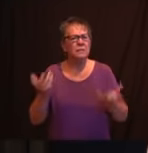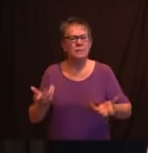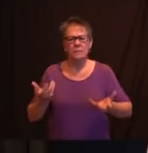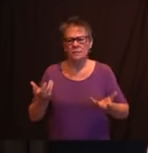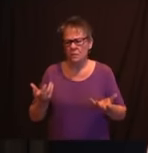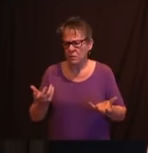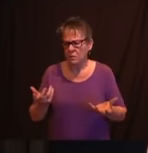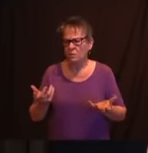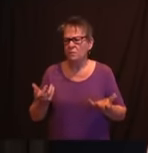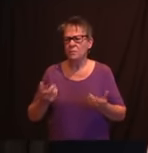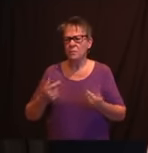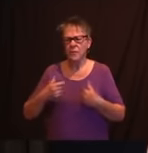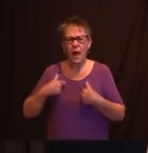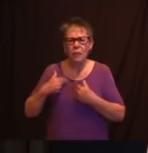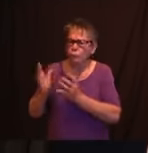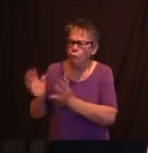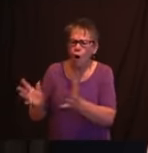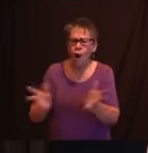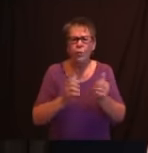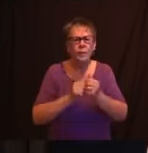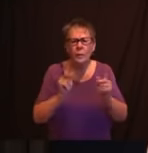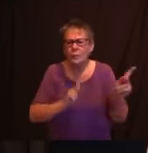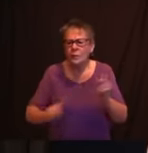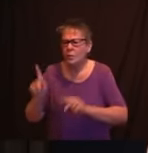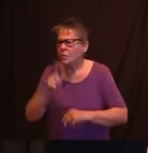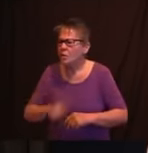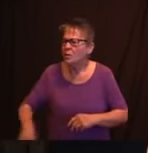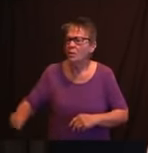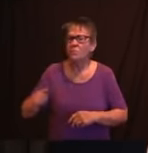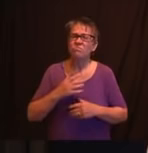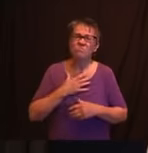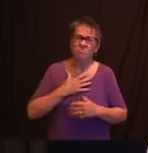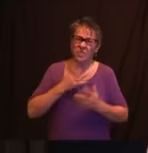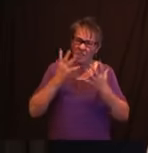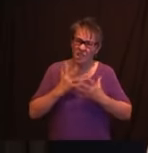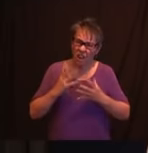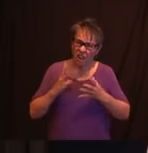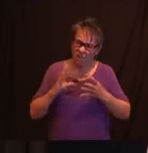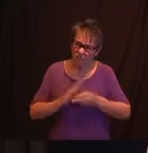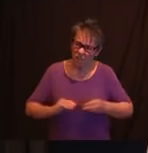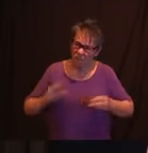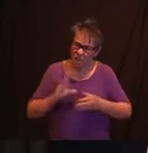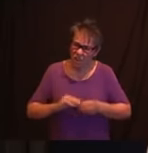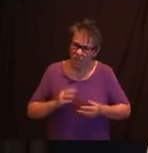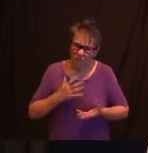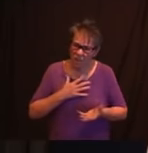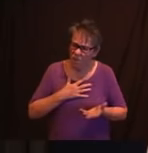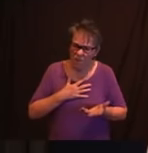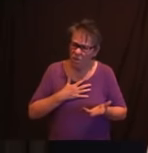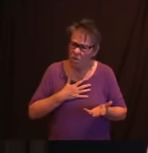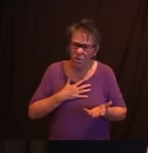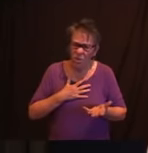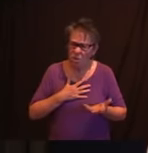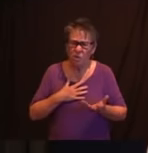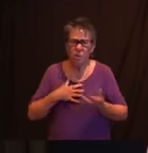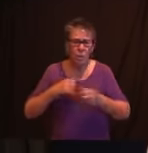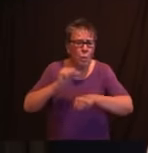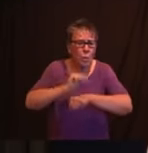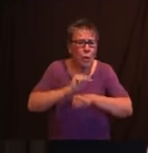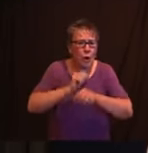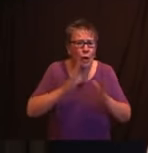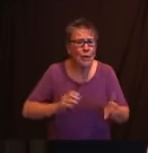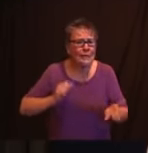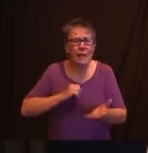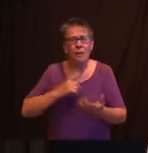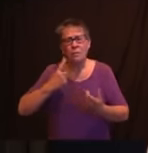I've also cried with them as they worry about their residents. They worry about how to do their jobs safely, given the